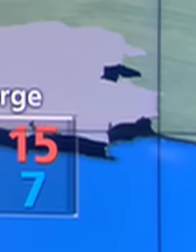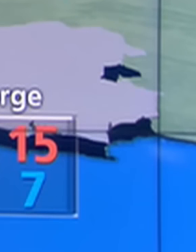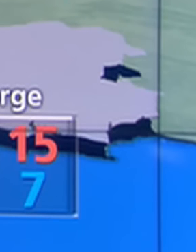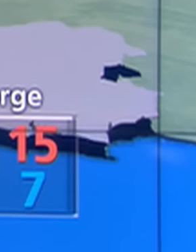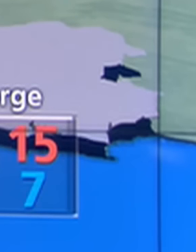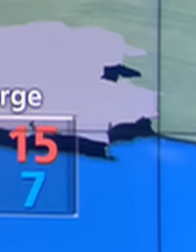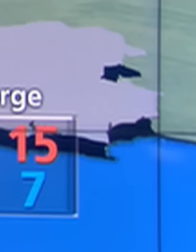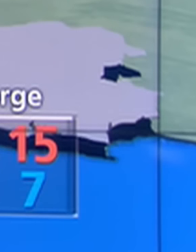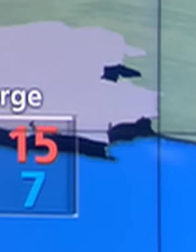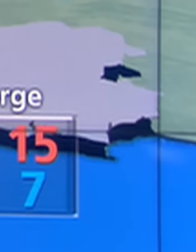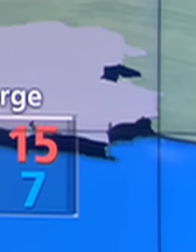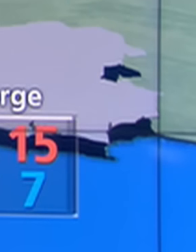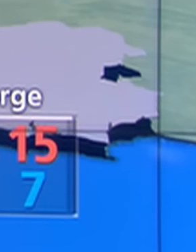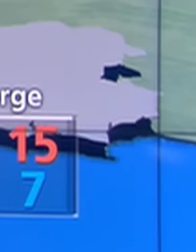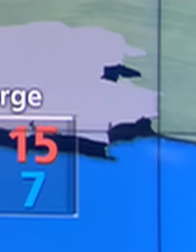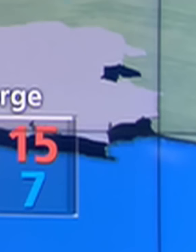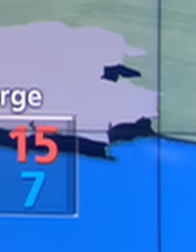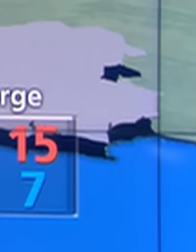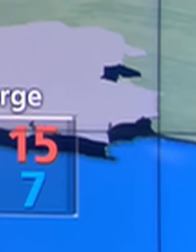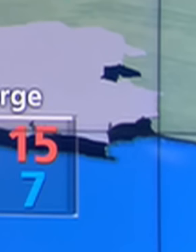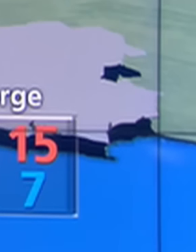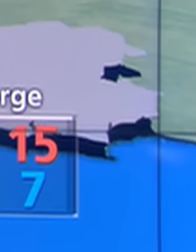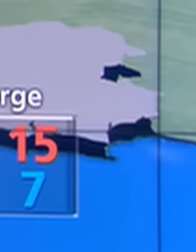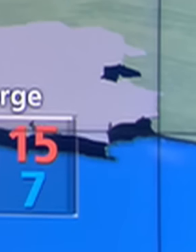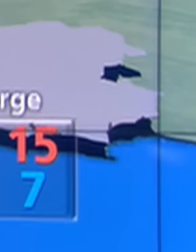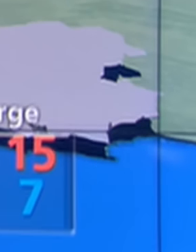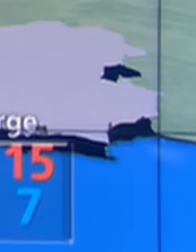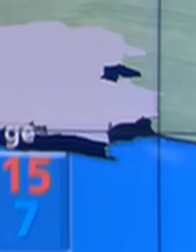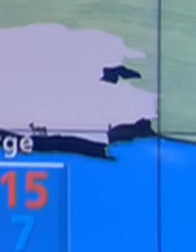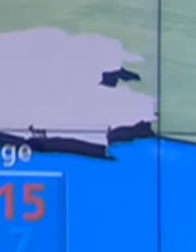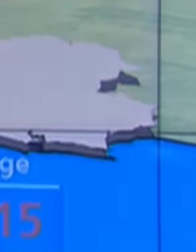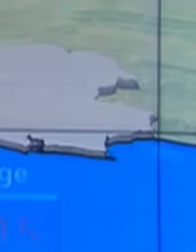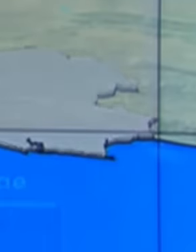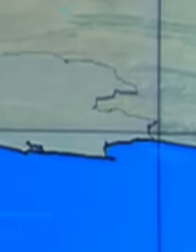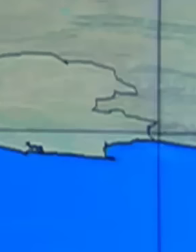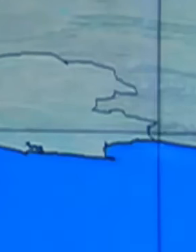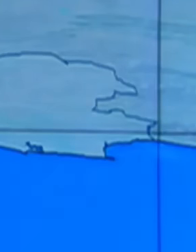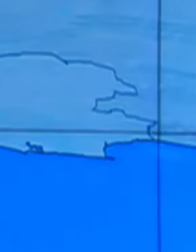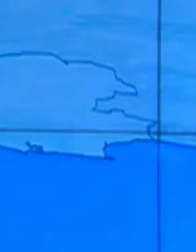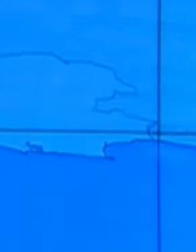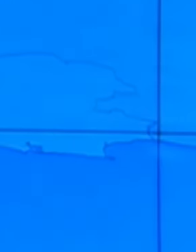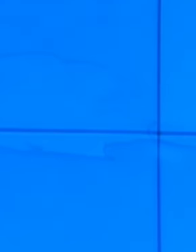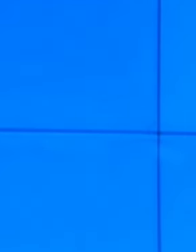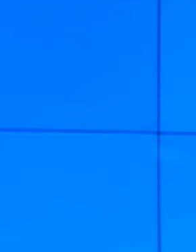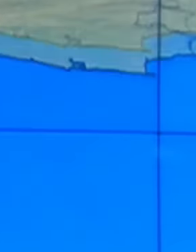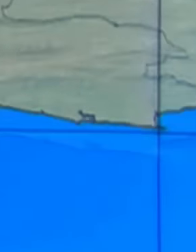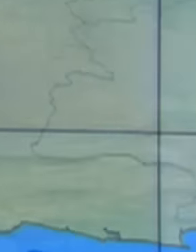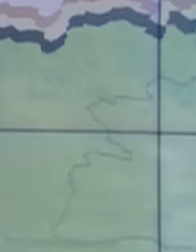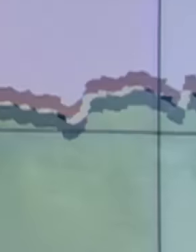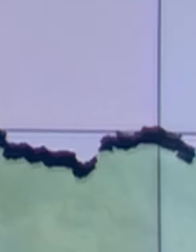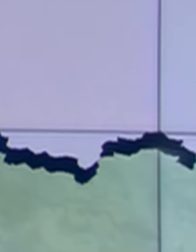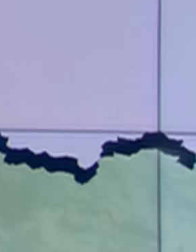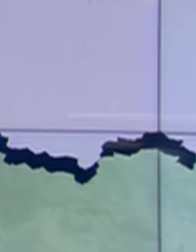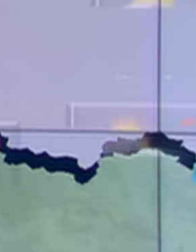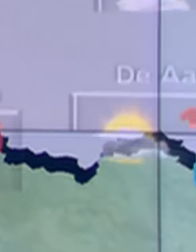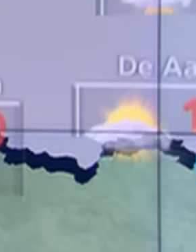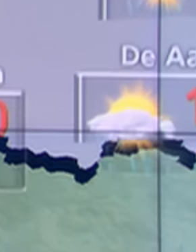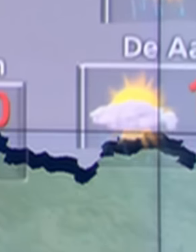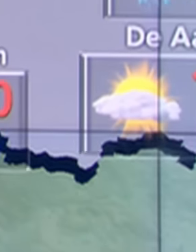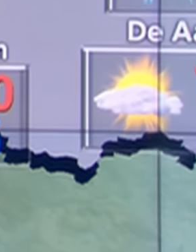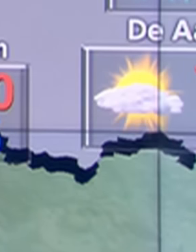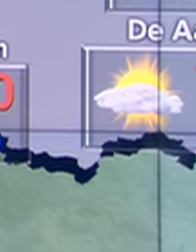ka tlatsa ho mashome a mabedi a metso e mehlana ka fela tse re shebile hona ka Worcester o tla fina hona ka Lensburg re kgati di kala fela ho tshelela ho fitla ho